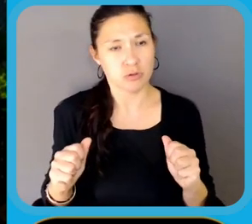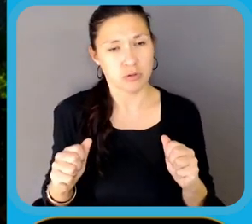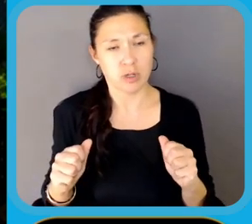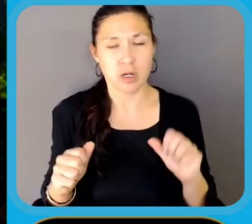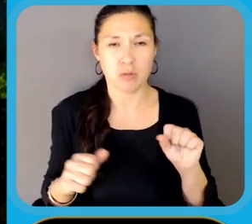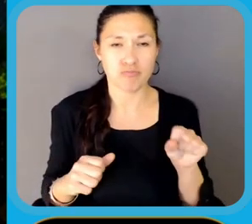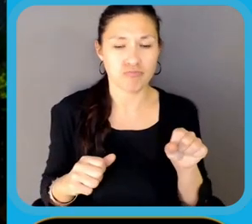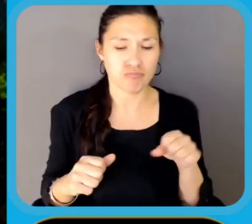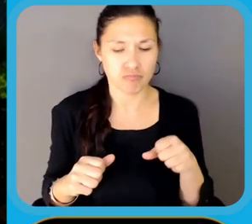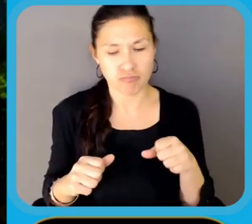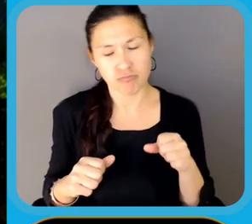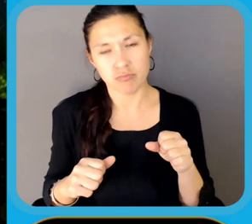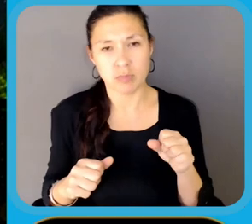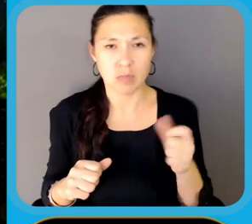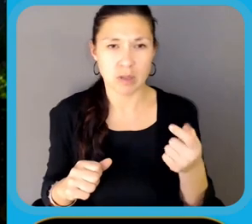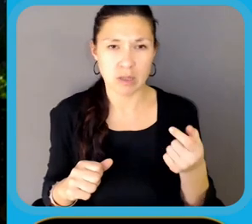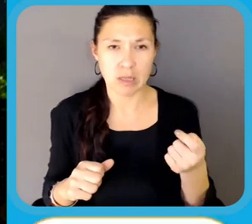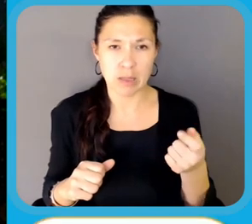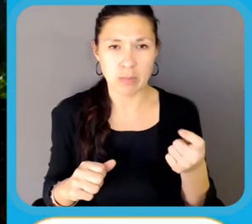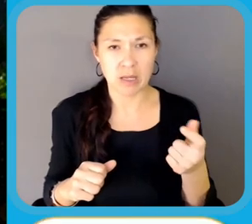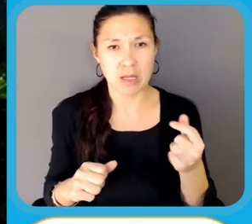there.